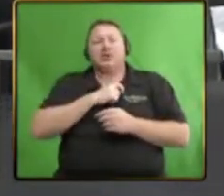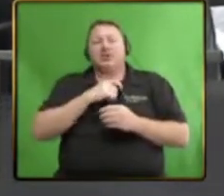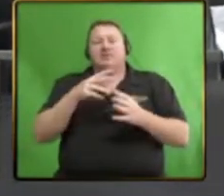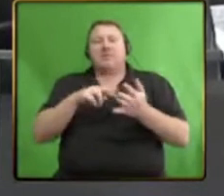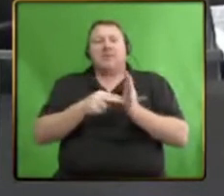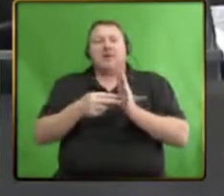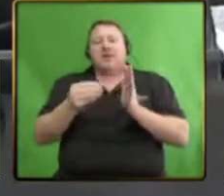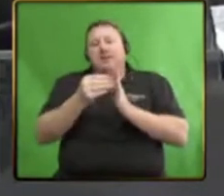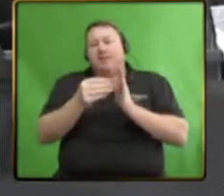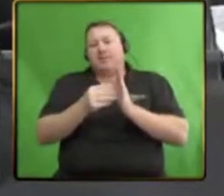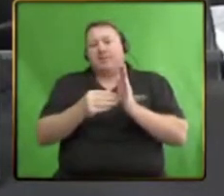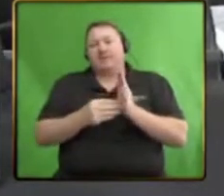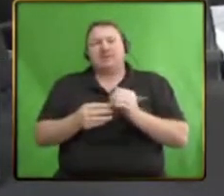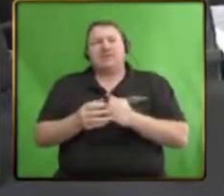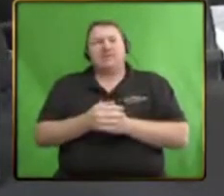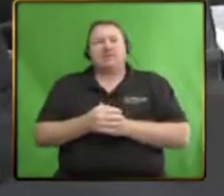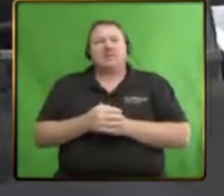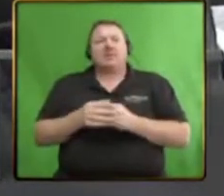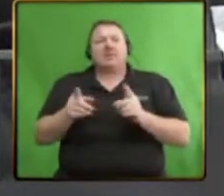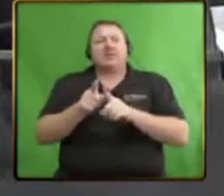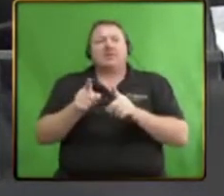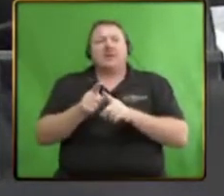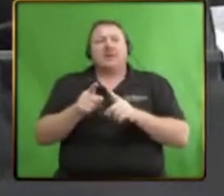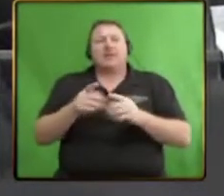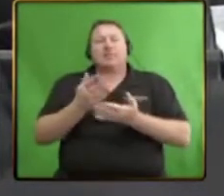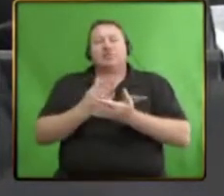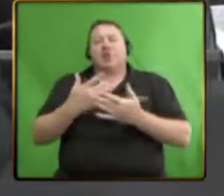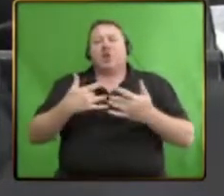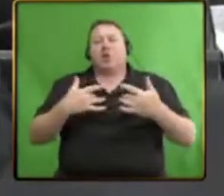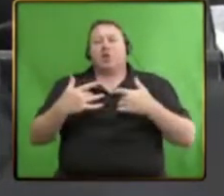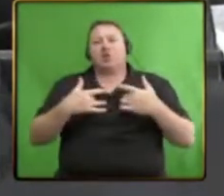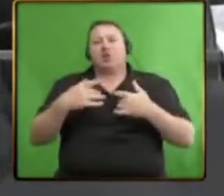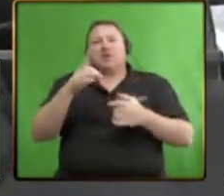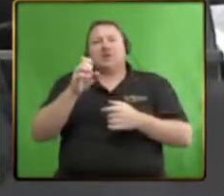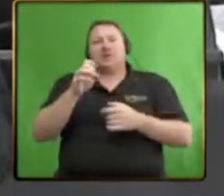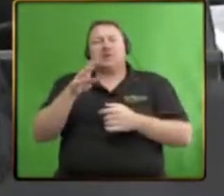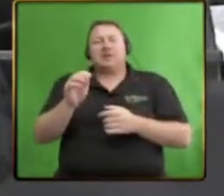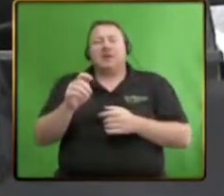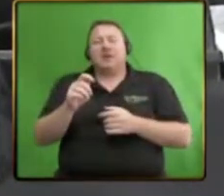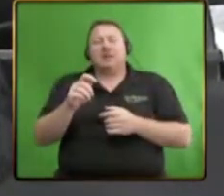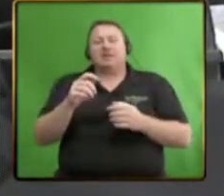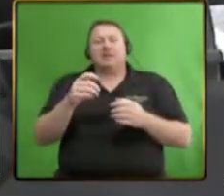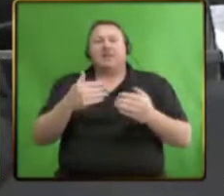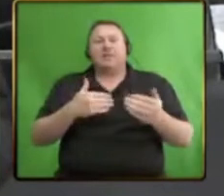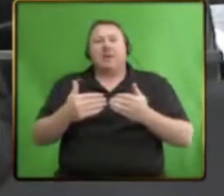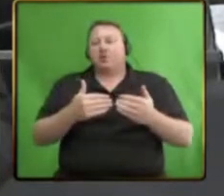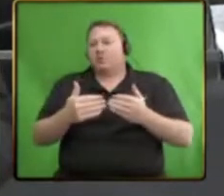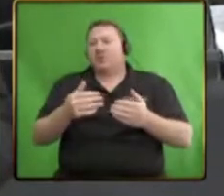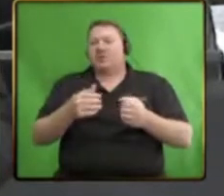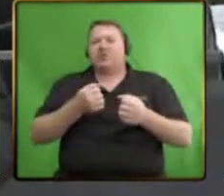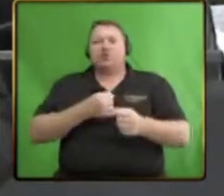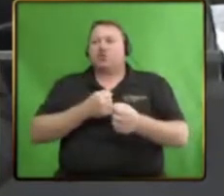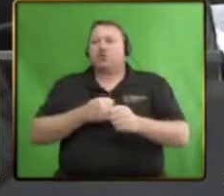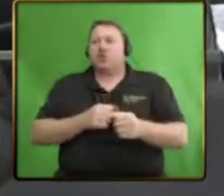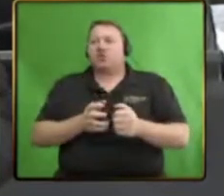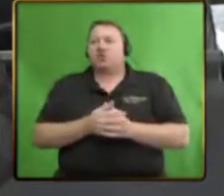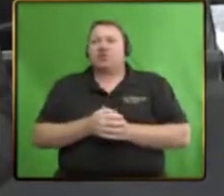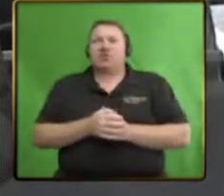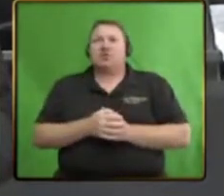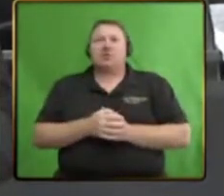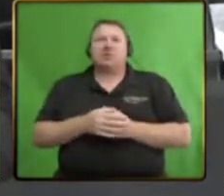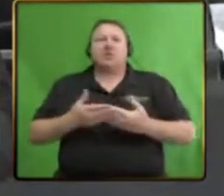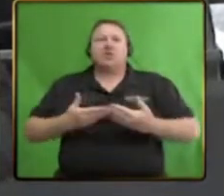delay. The ACDP also shares concerns about the overall debt management strategy. Rising debt levels and debt